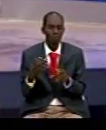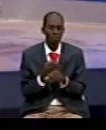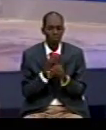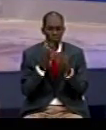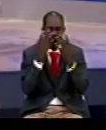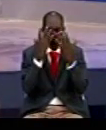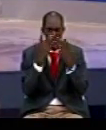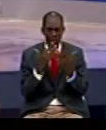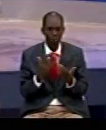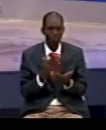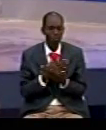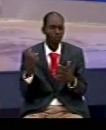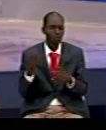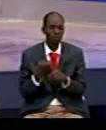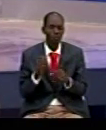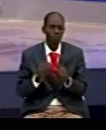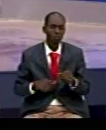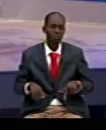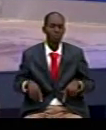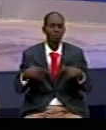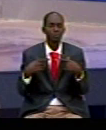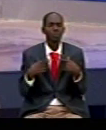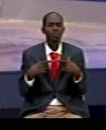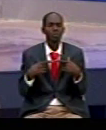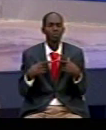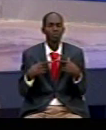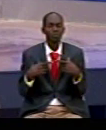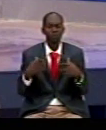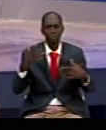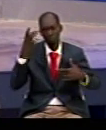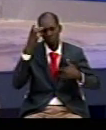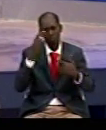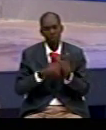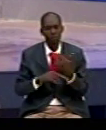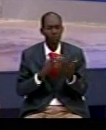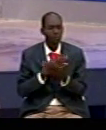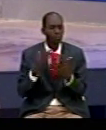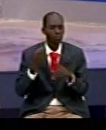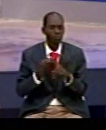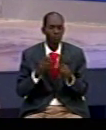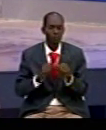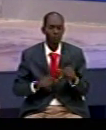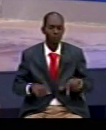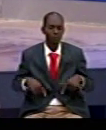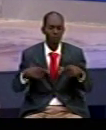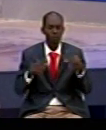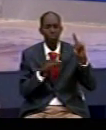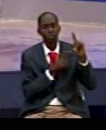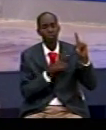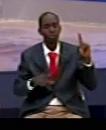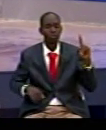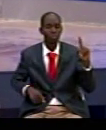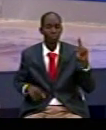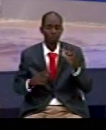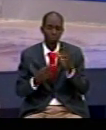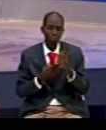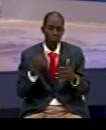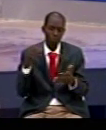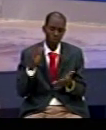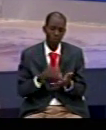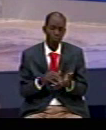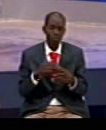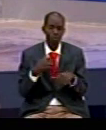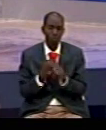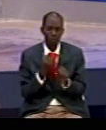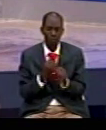sorrow away from every life. Infirmity away from every life. Lord, once again,